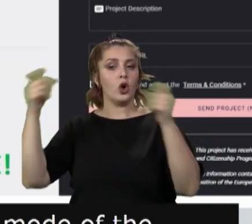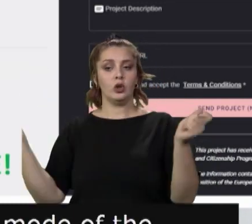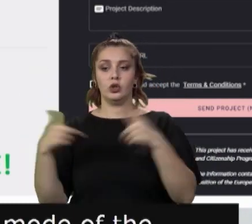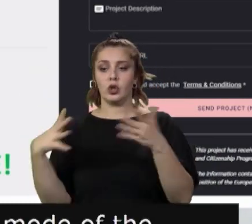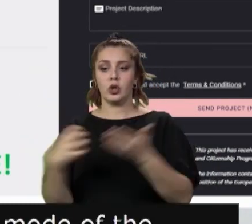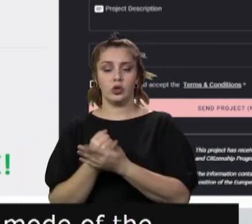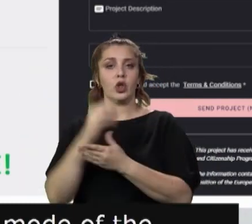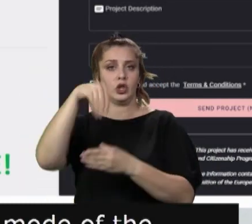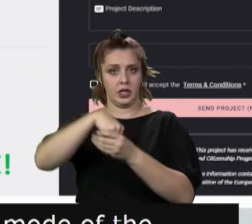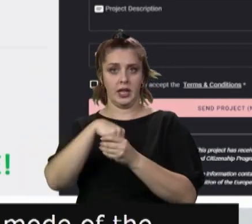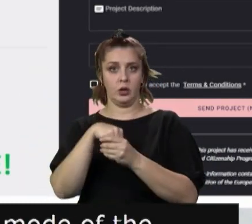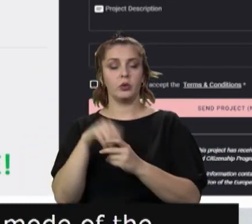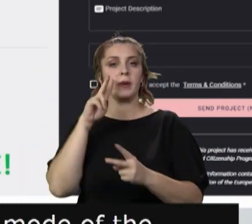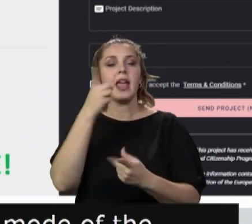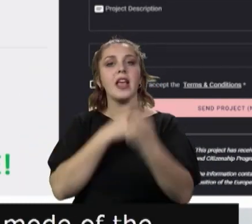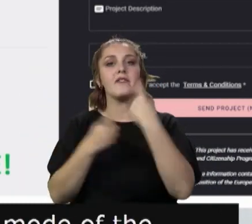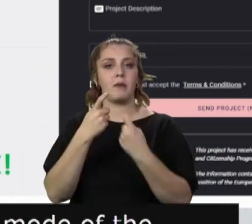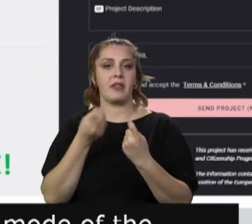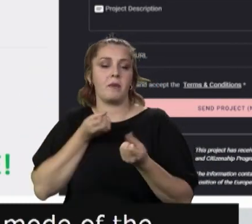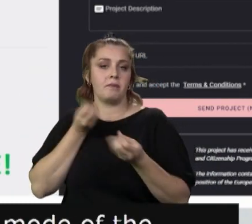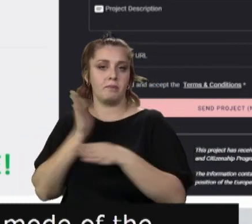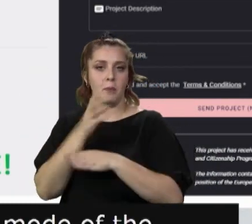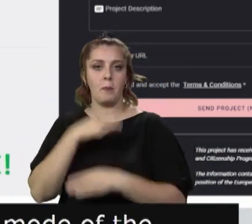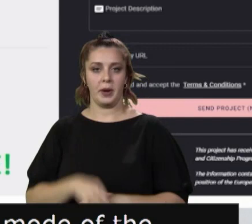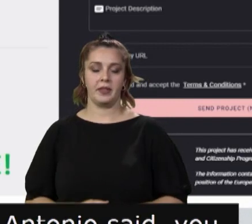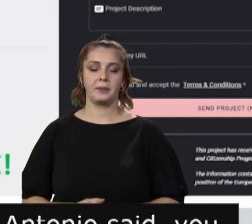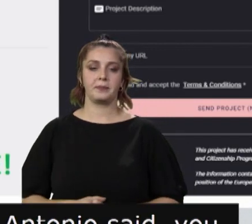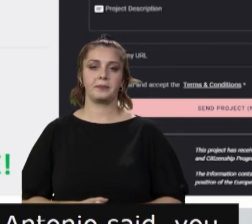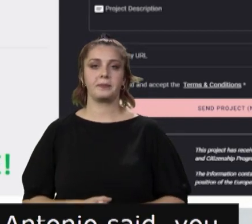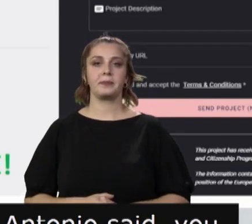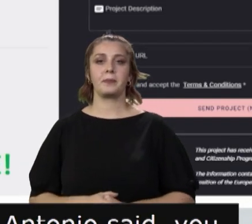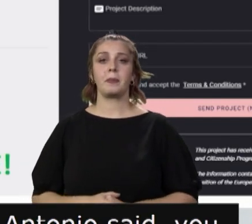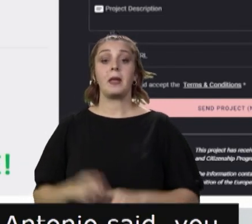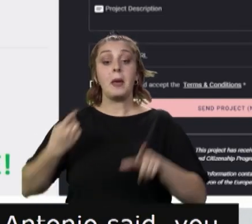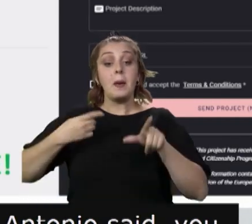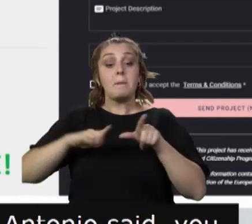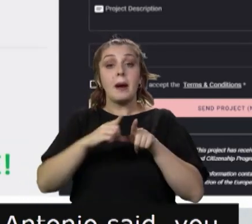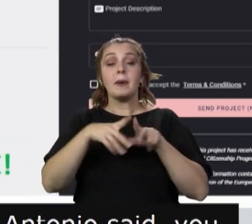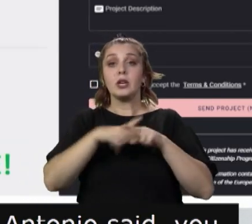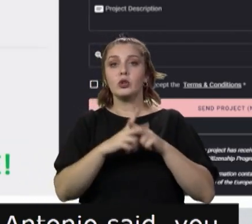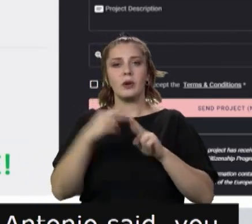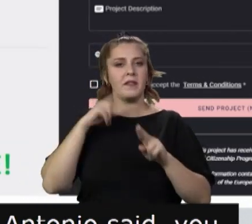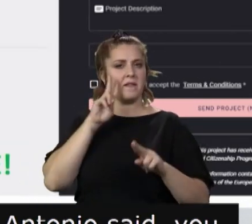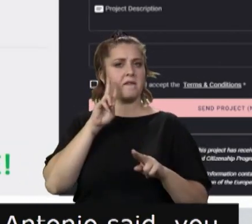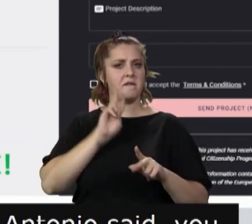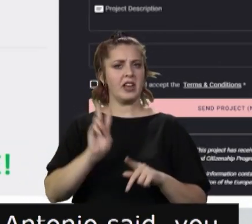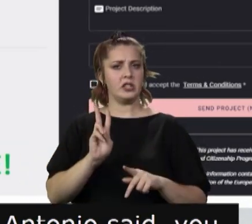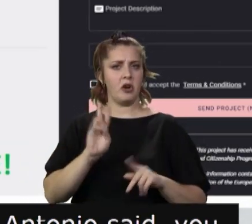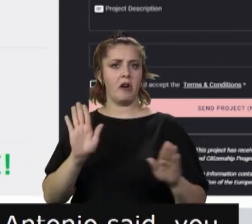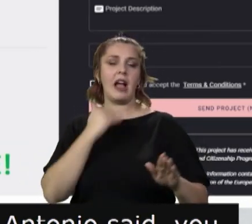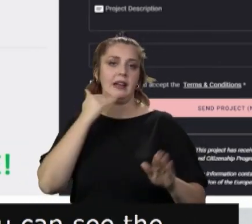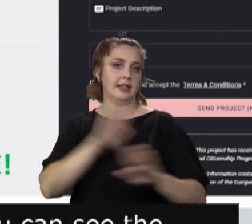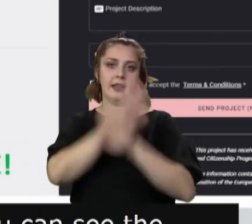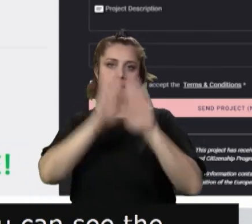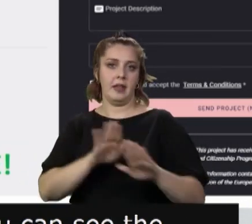as Antonio said, you can see all of the partners of our project and you can see the mapping tool. This